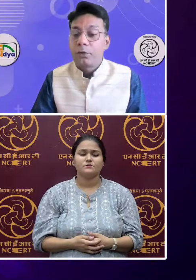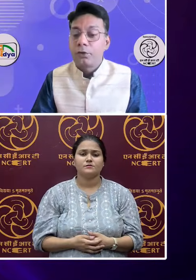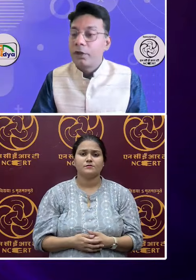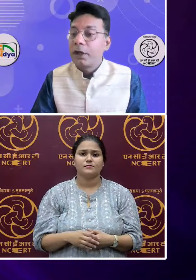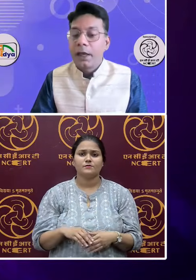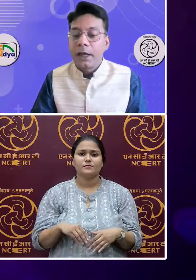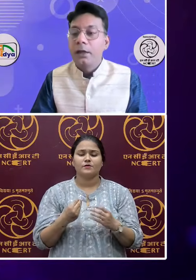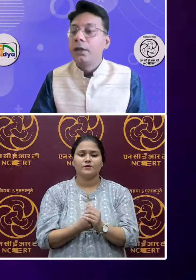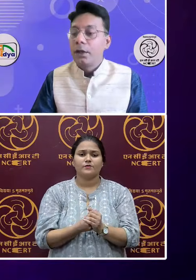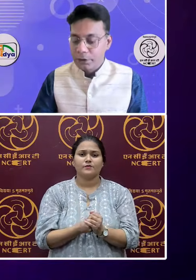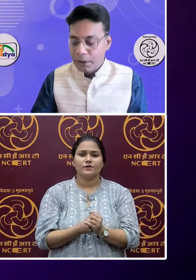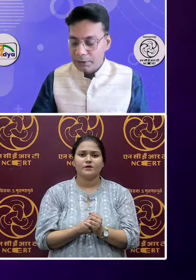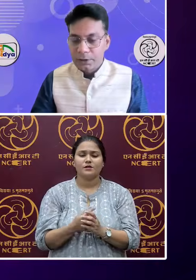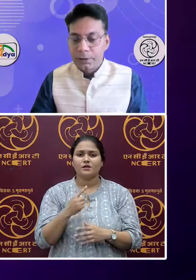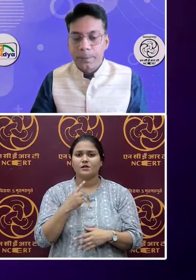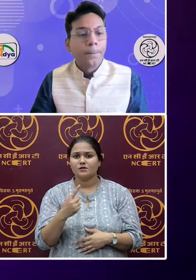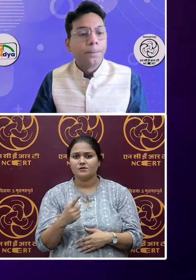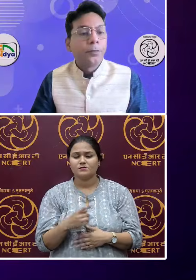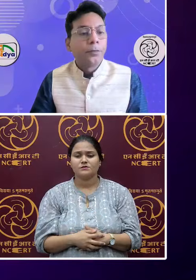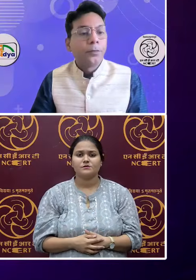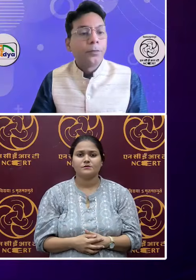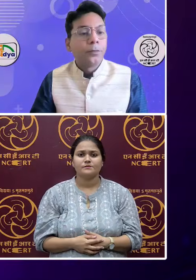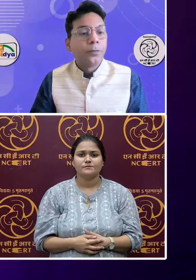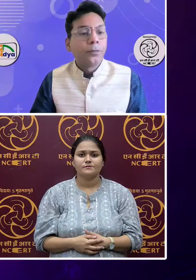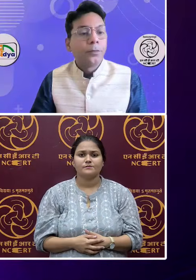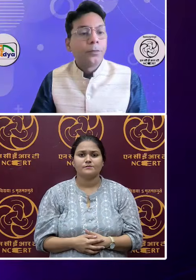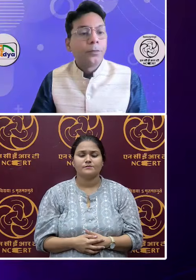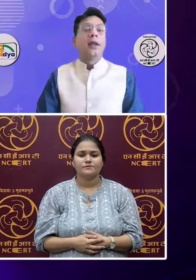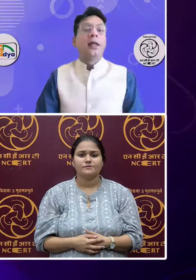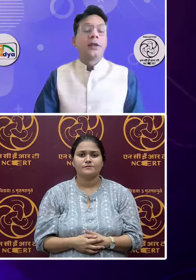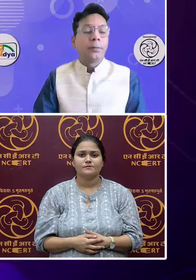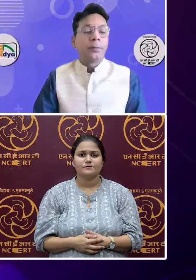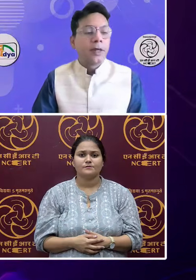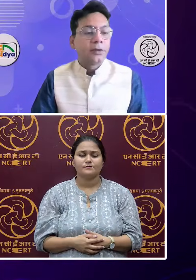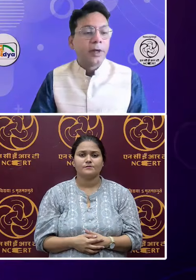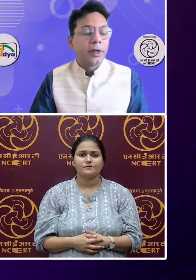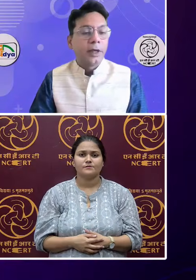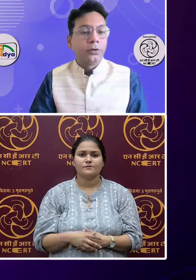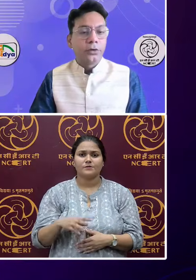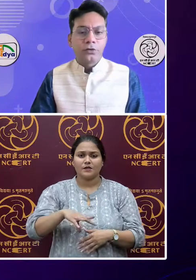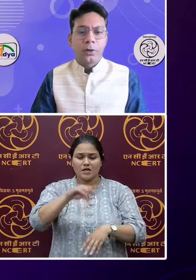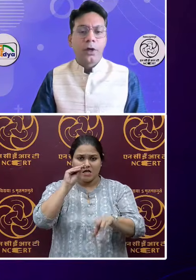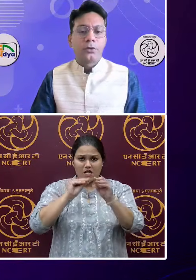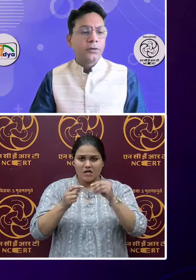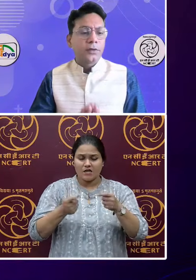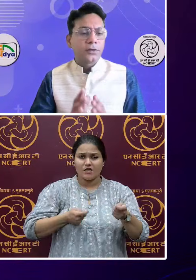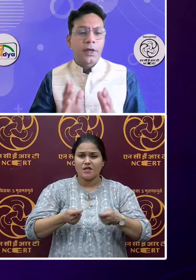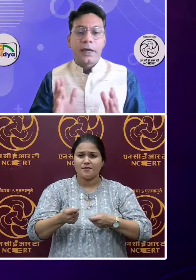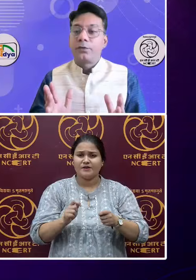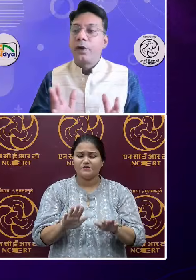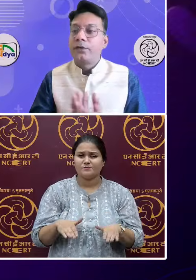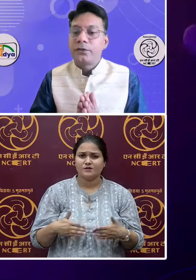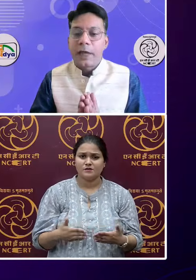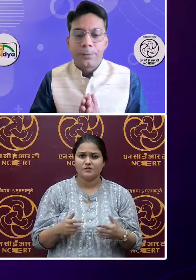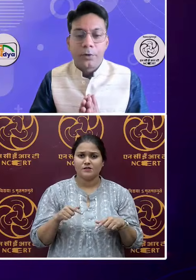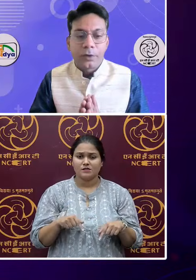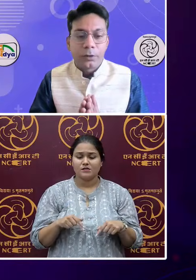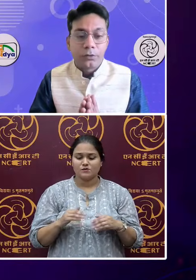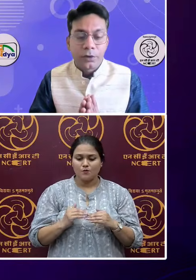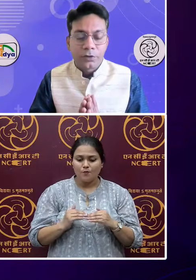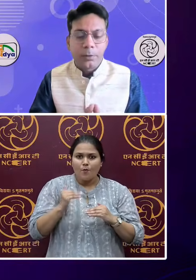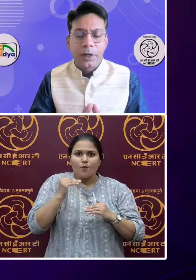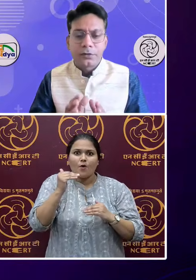say Coursera and Audacity. Moving ahead, learning management ecosystem. Now, this is the advanced type